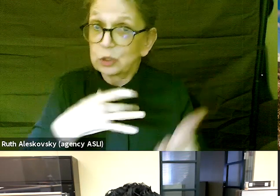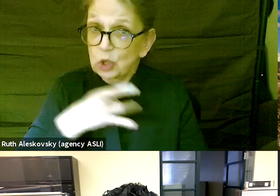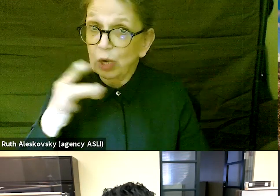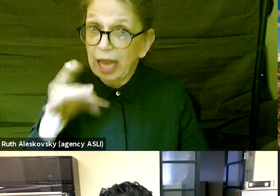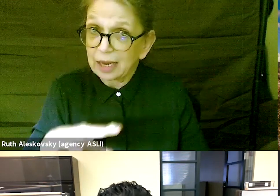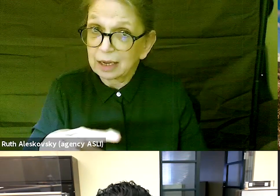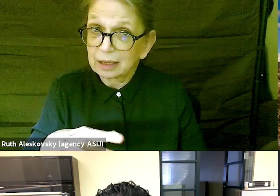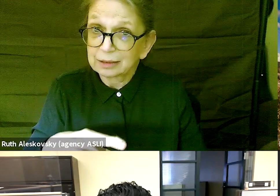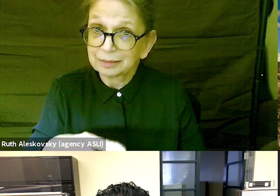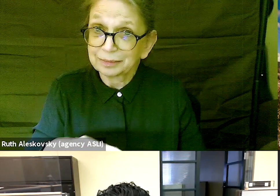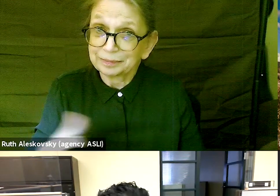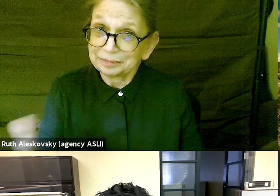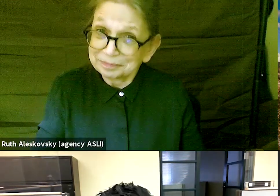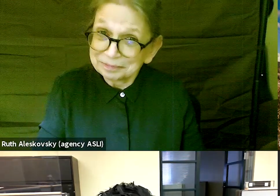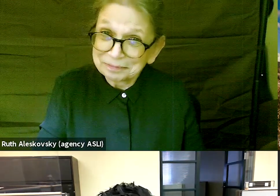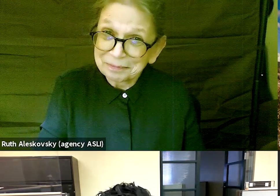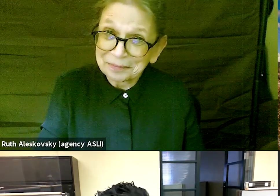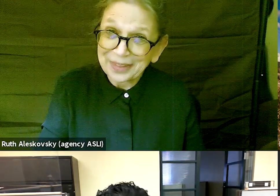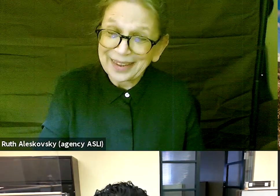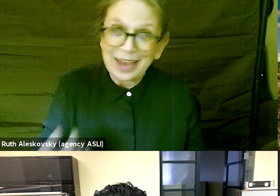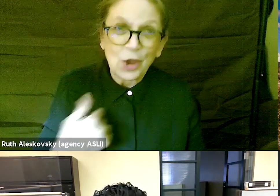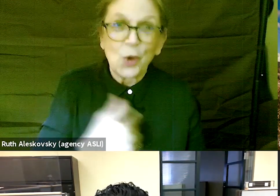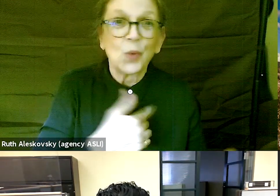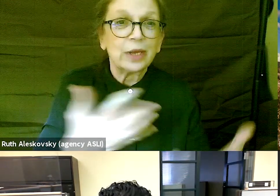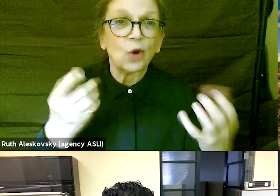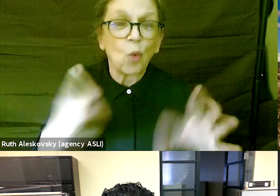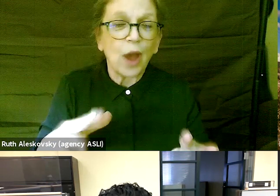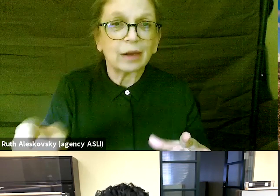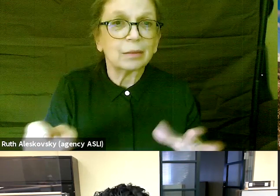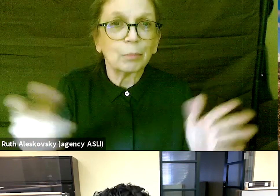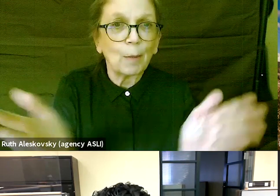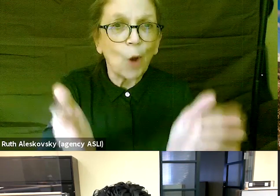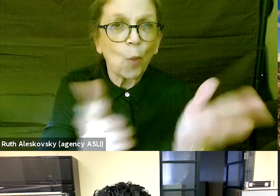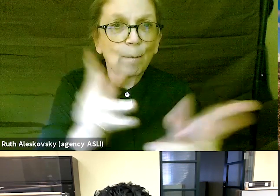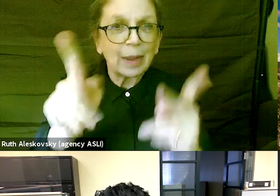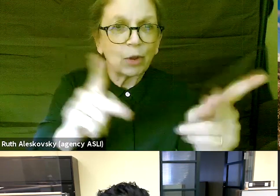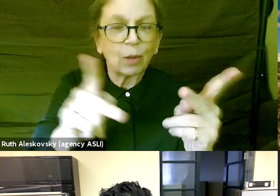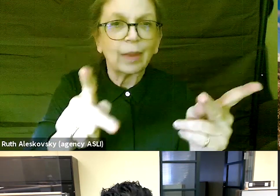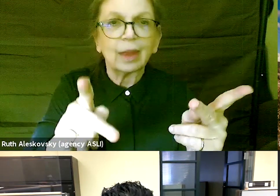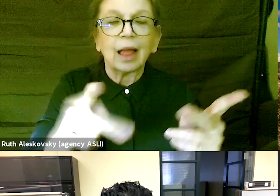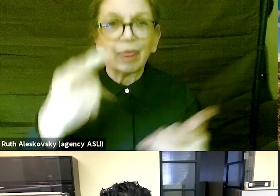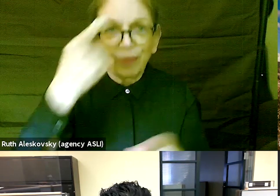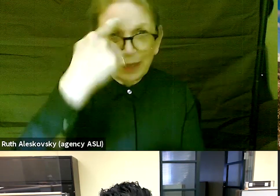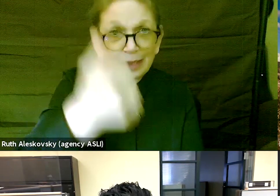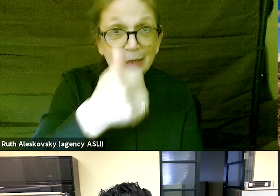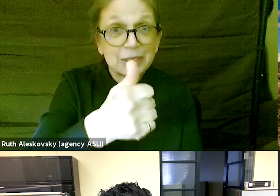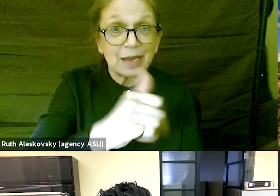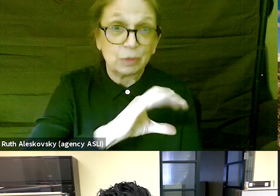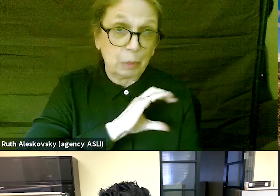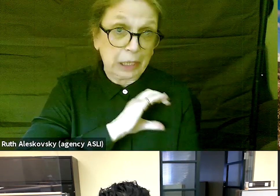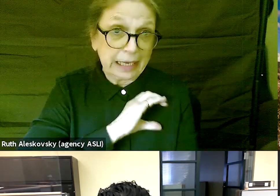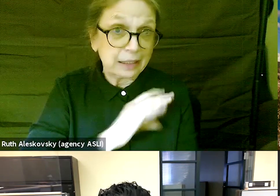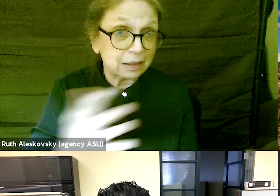We don't want to promote vigilantism either, but these types of things definitely happen.